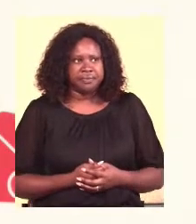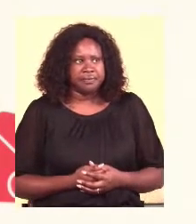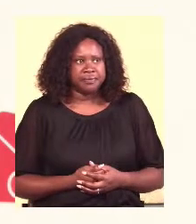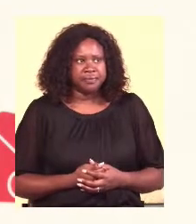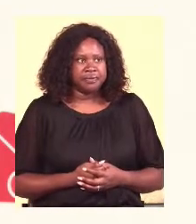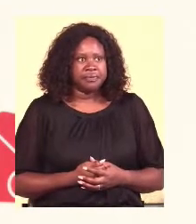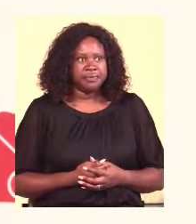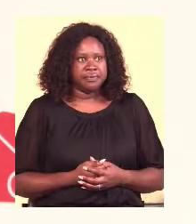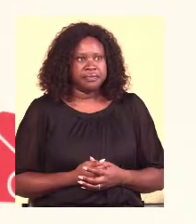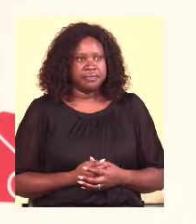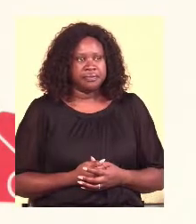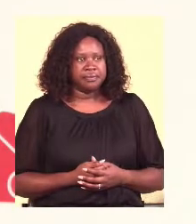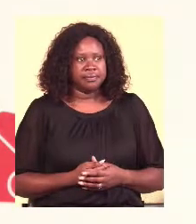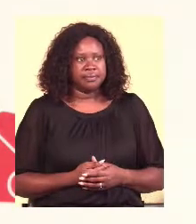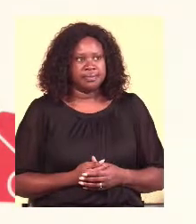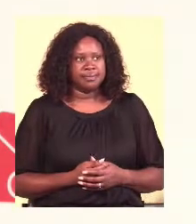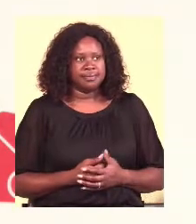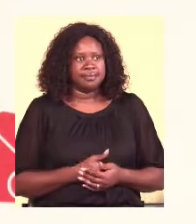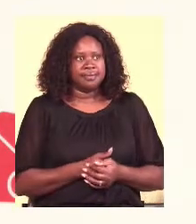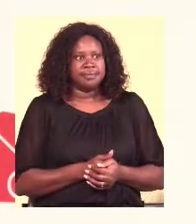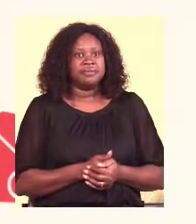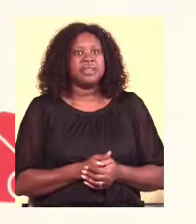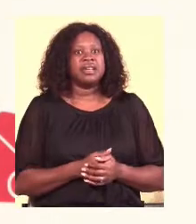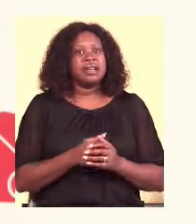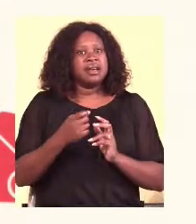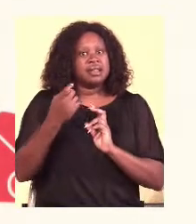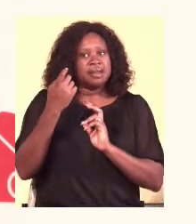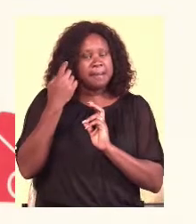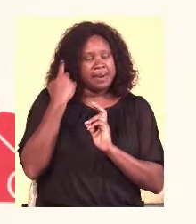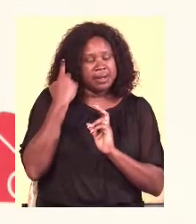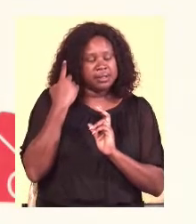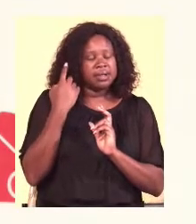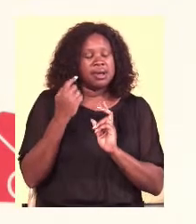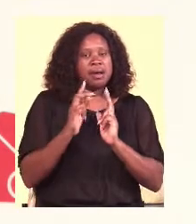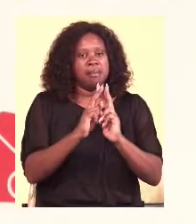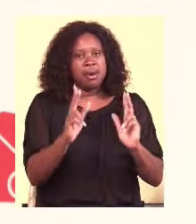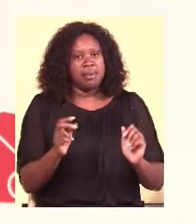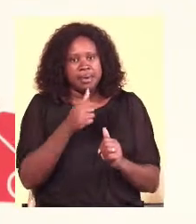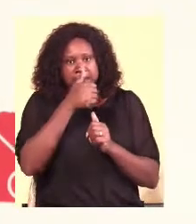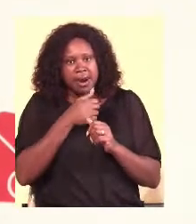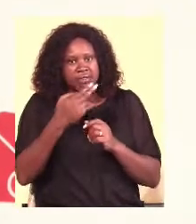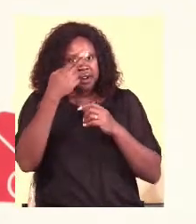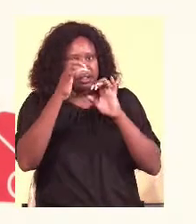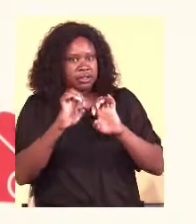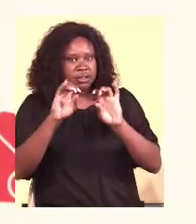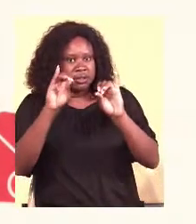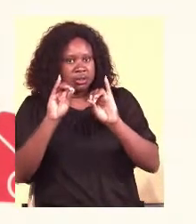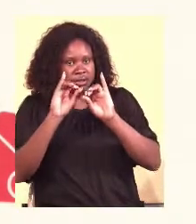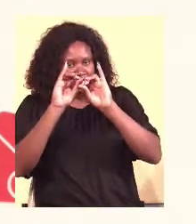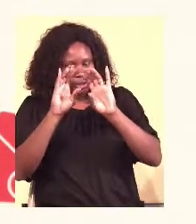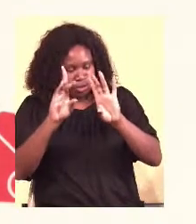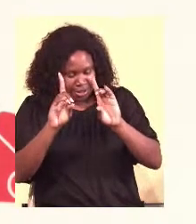the ministry, our public and private higher education institutions, our